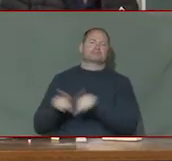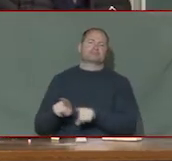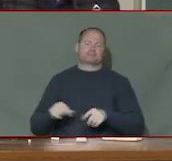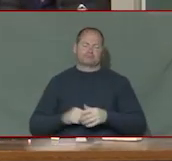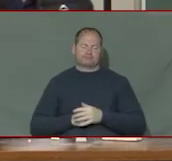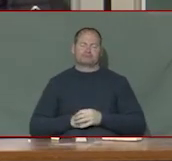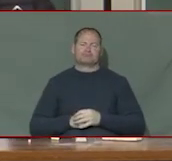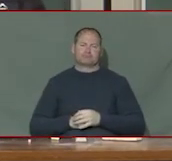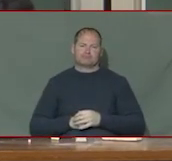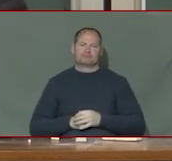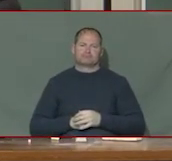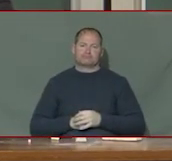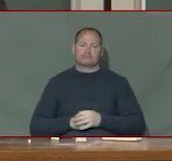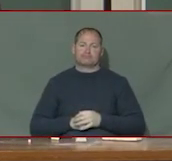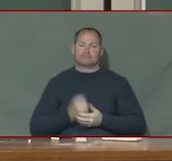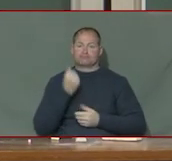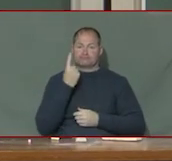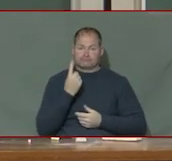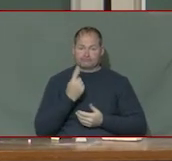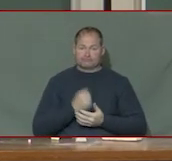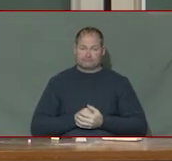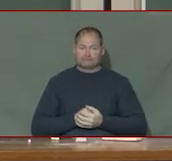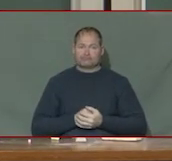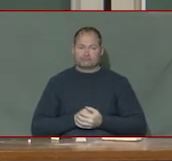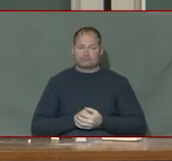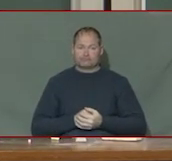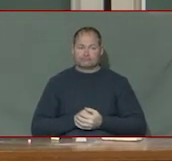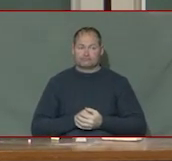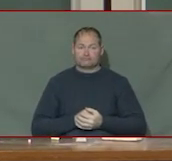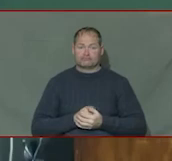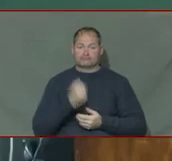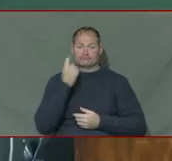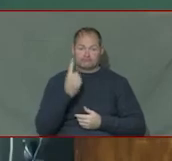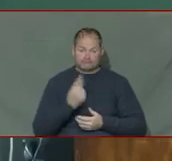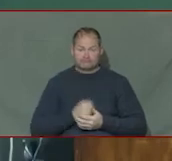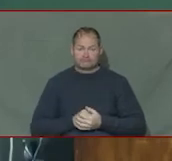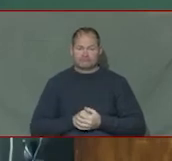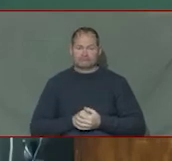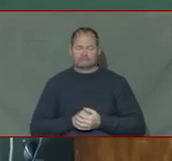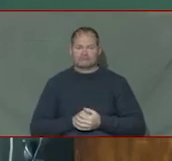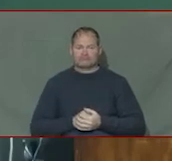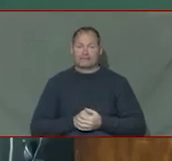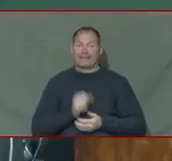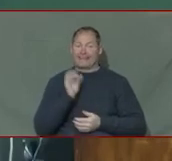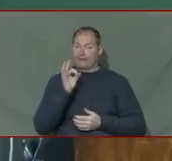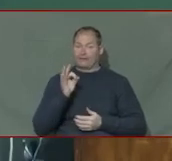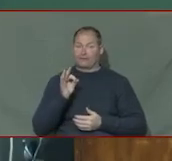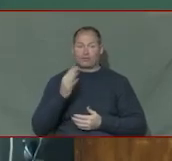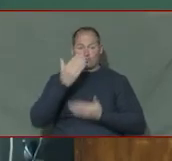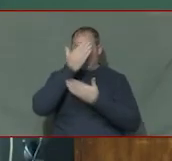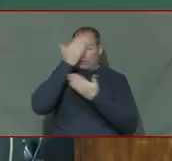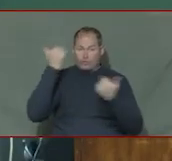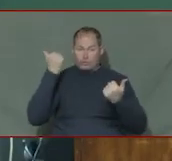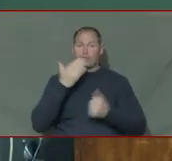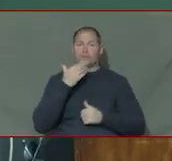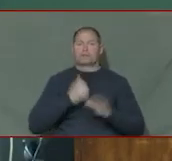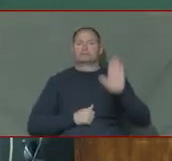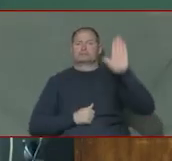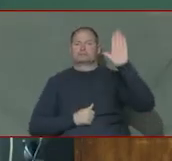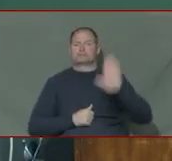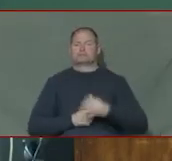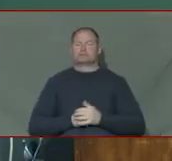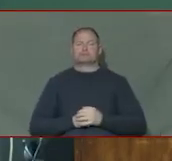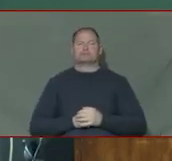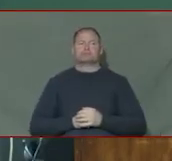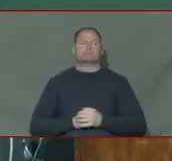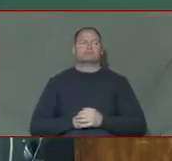squared. Have you got that? Are you with me? Right, people, if you are lost, raise your hand.